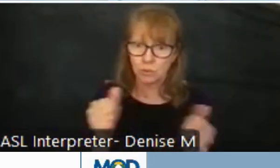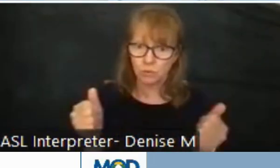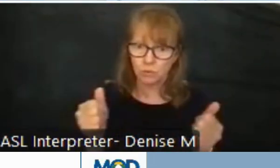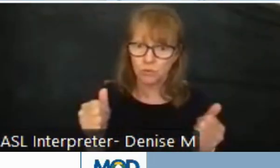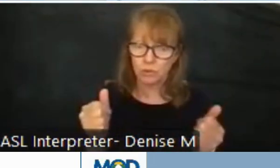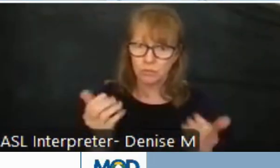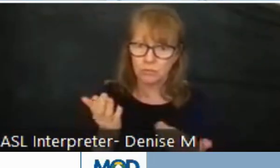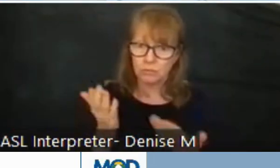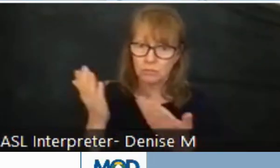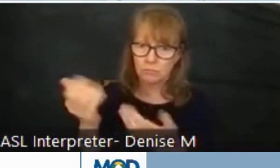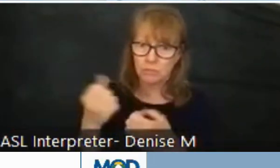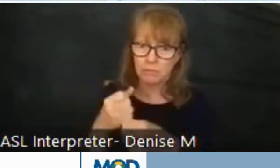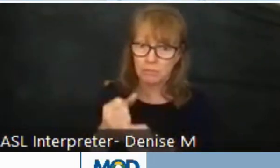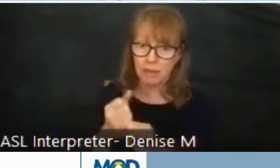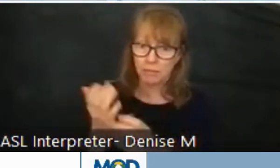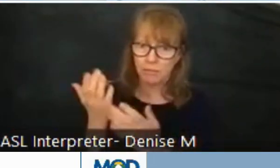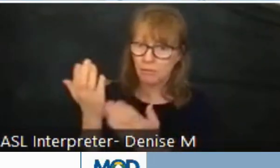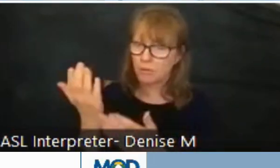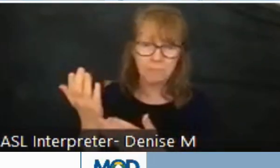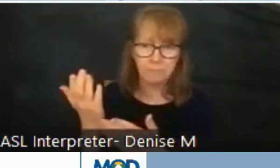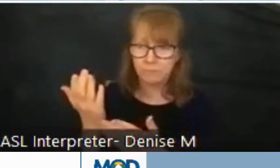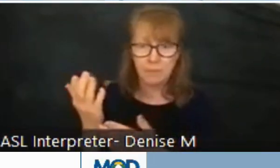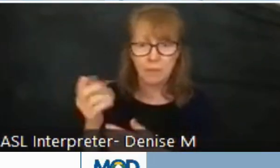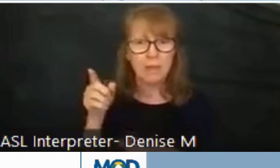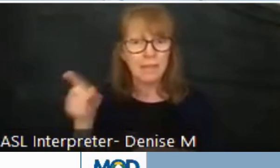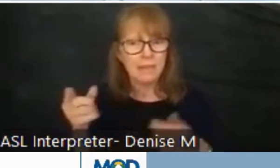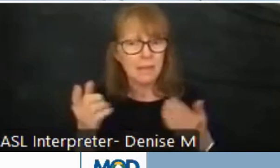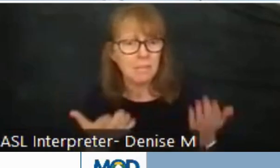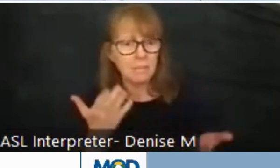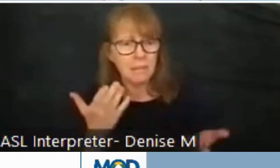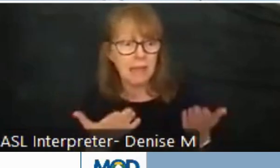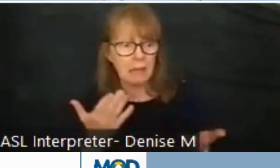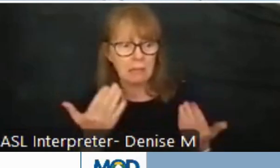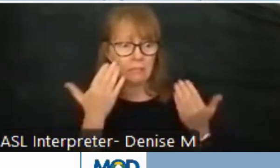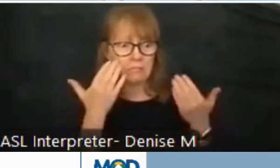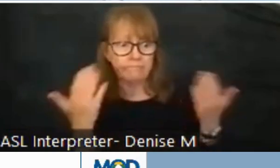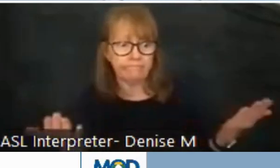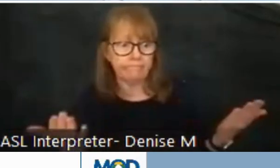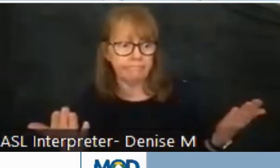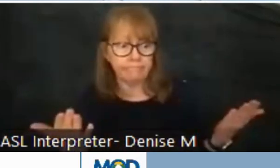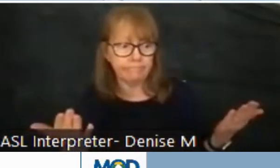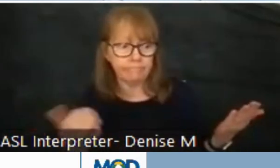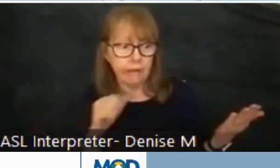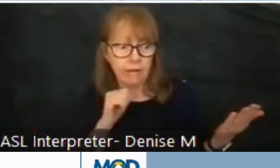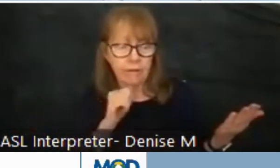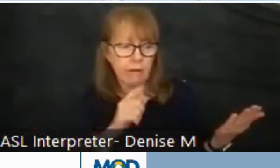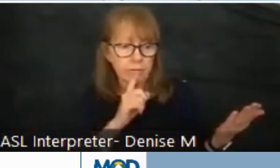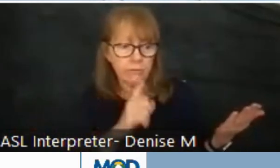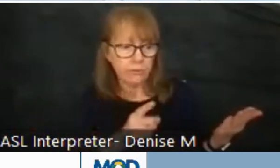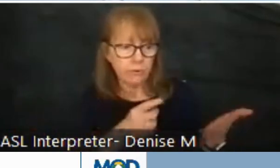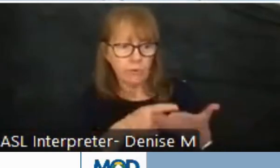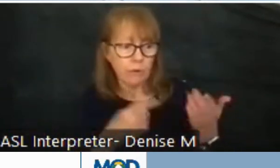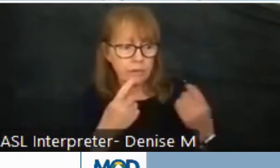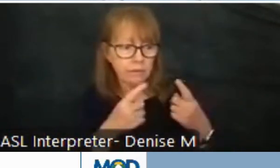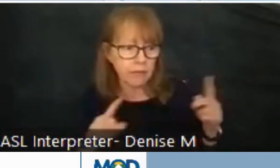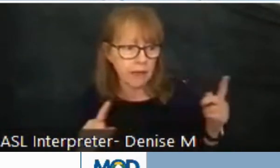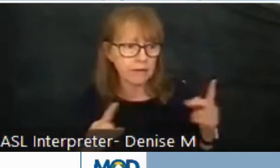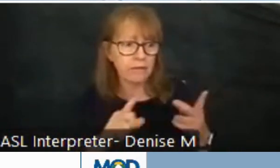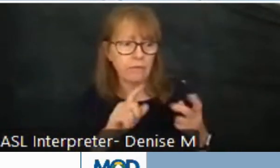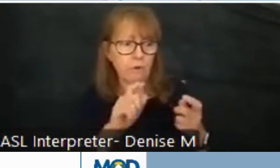your housing provider may have little idea what would be effective or what sorts of details might affect